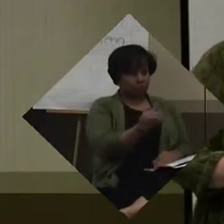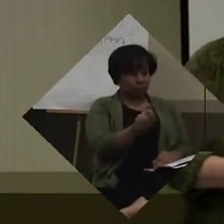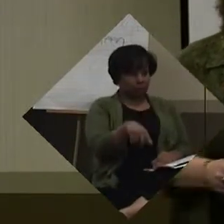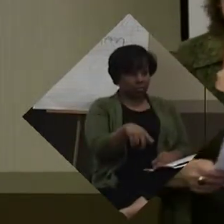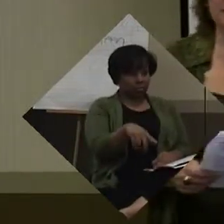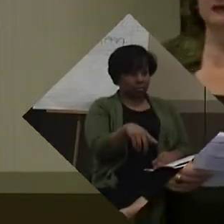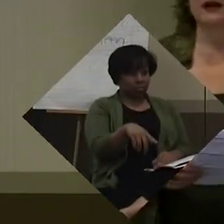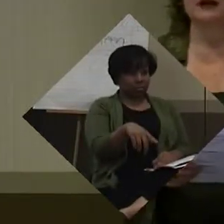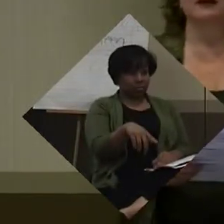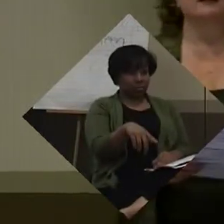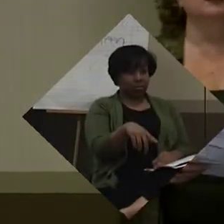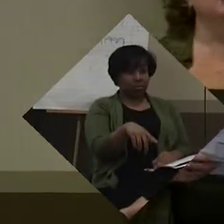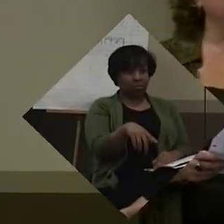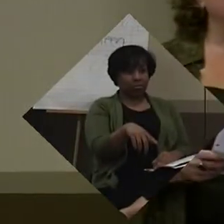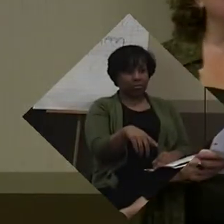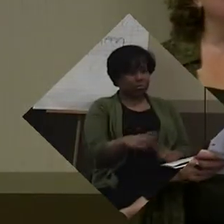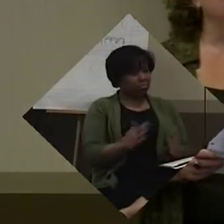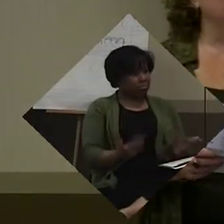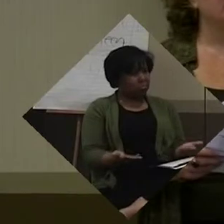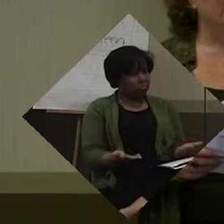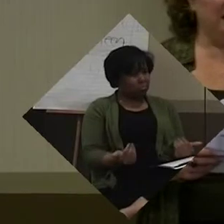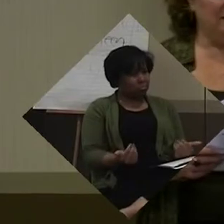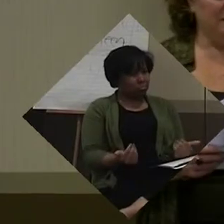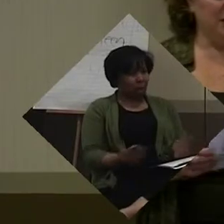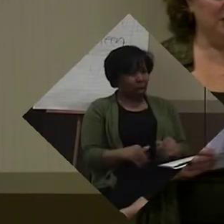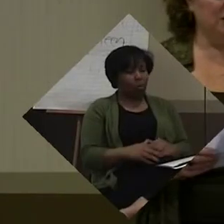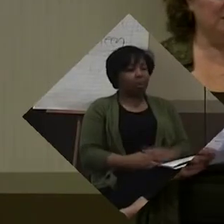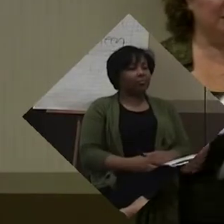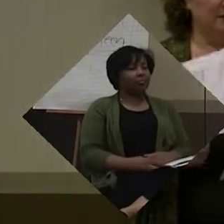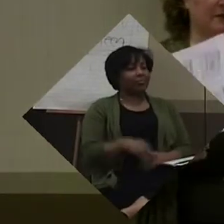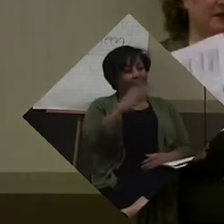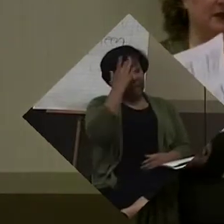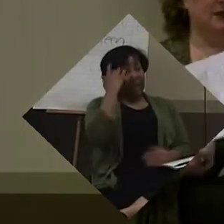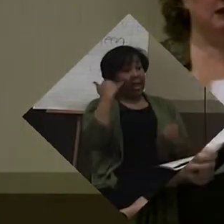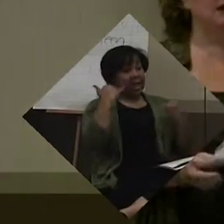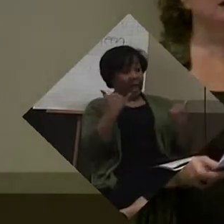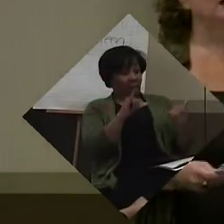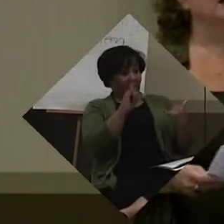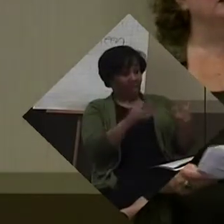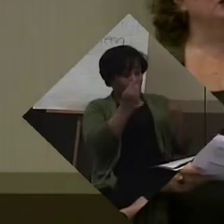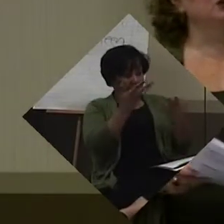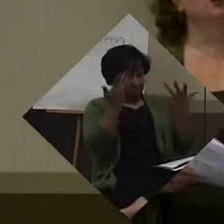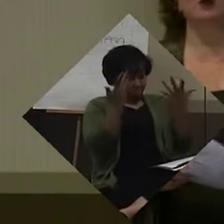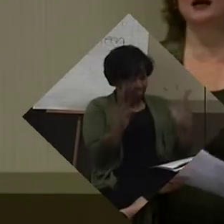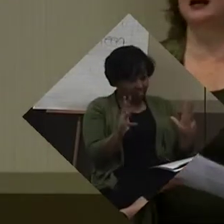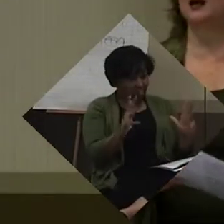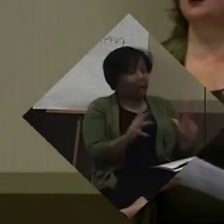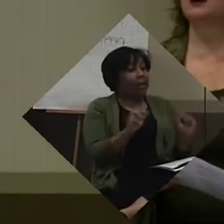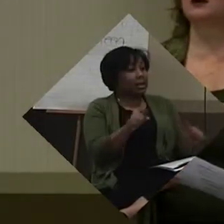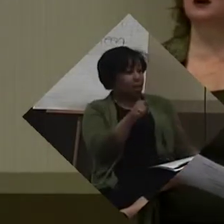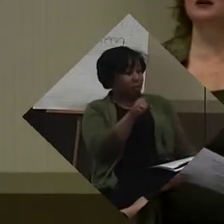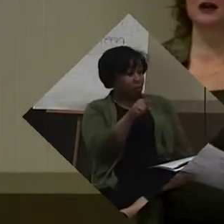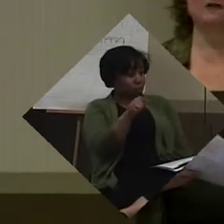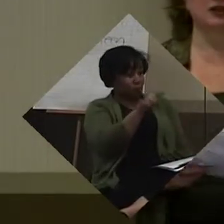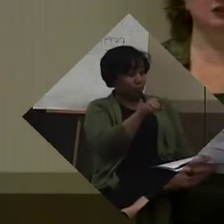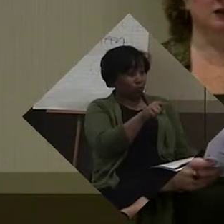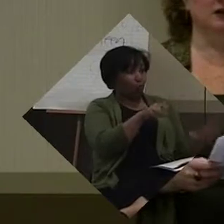Now that you have that information, can you write out